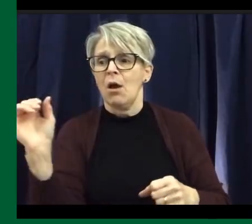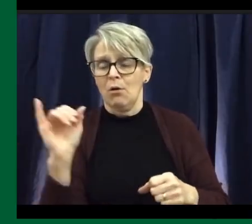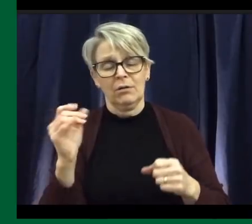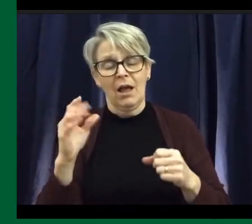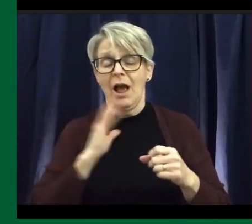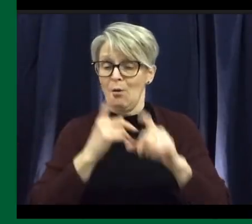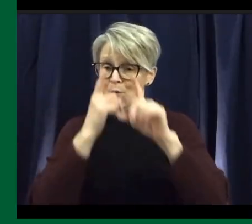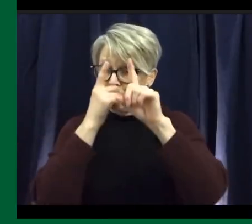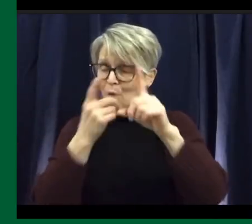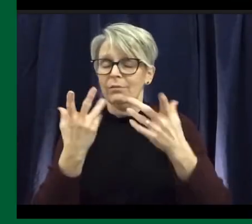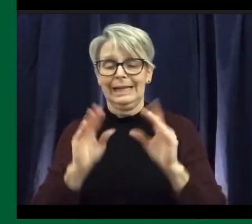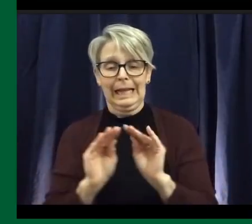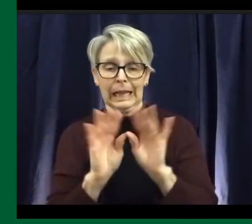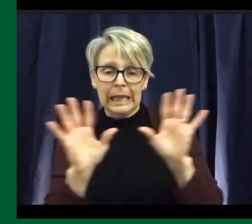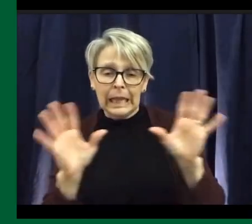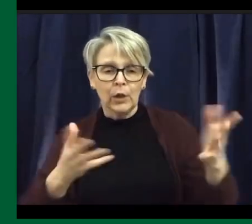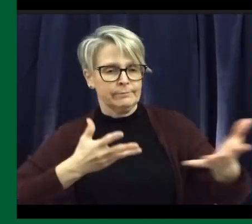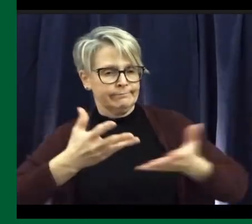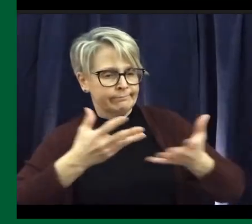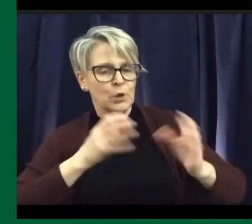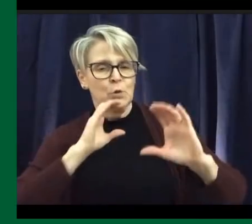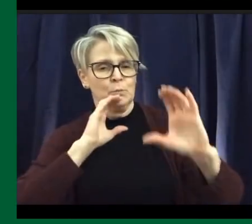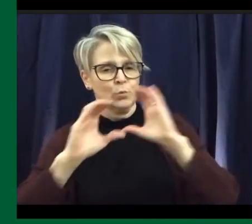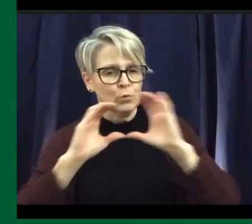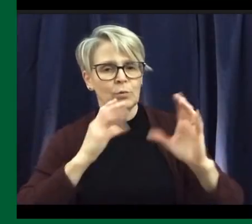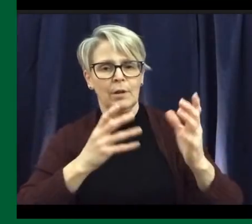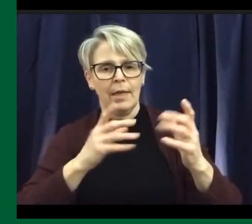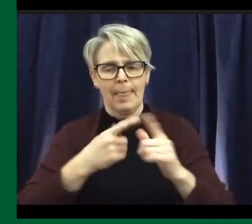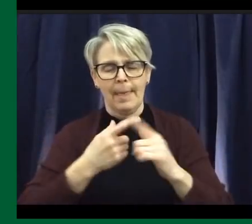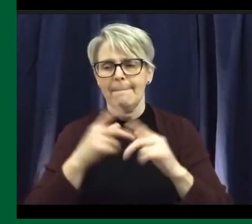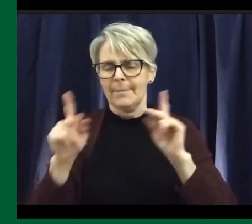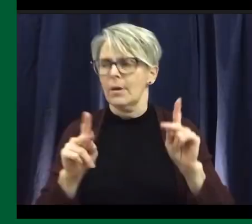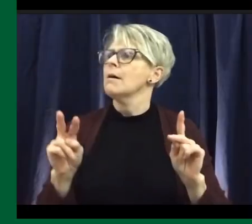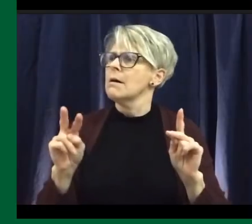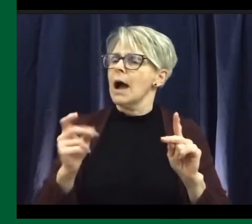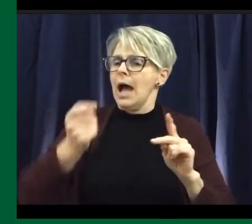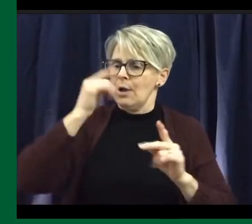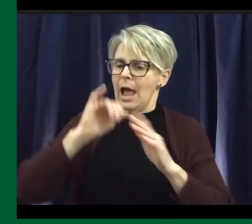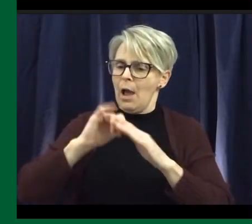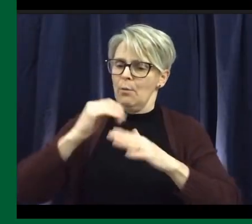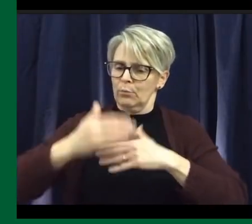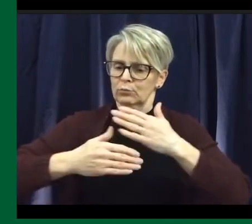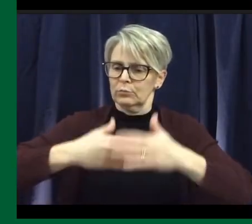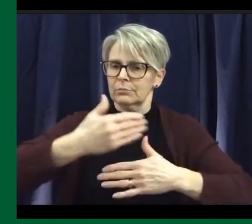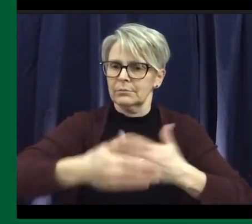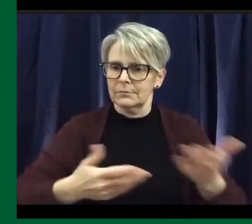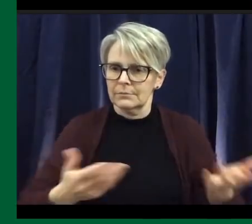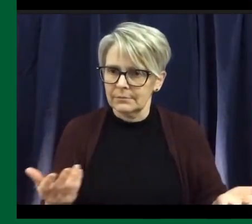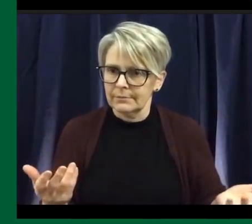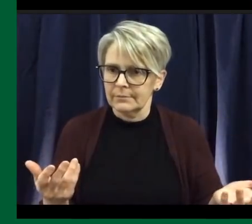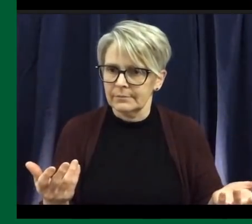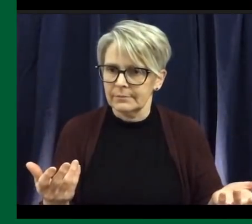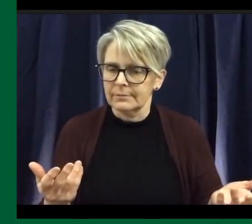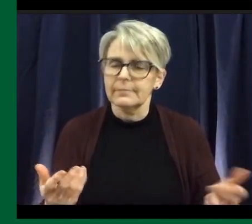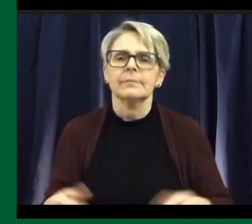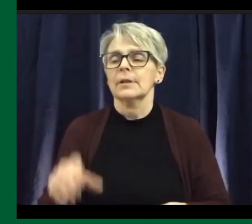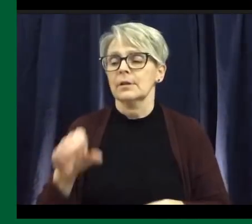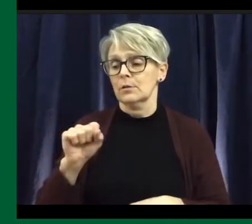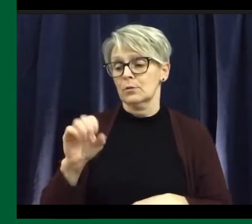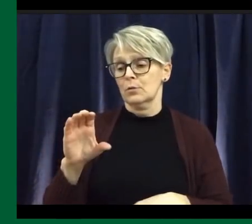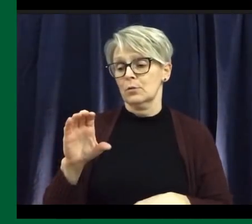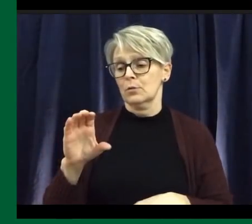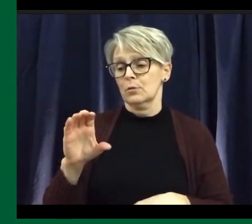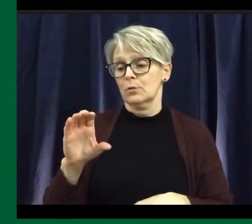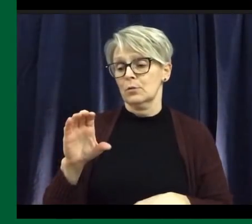fair and transparent way that people can easily understand. So as Scott spoke about the list that we